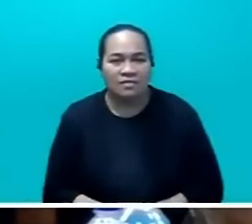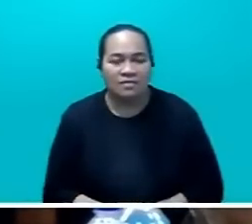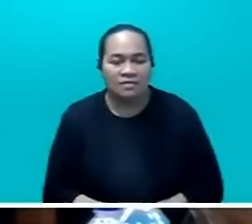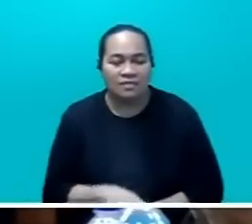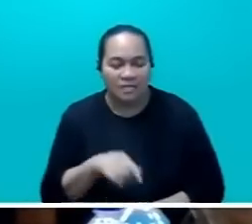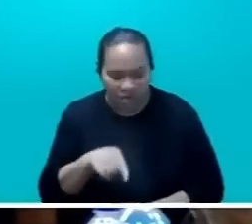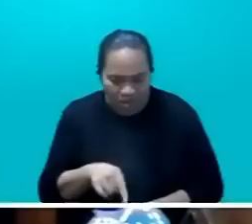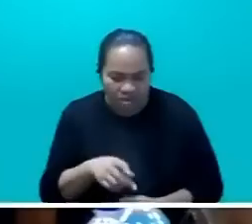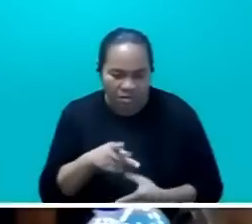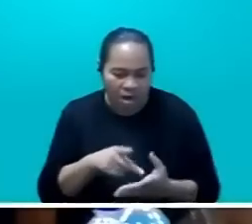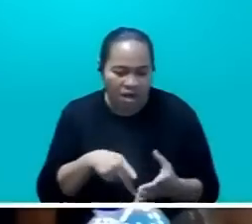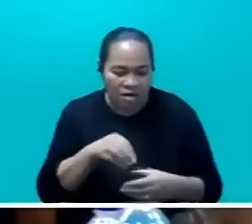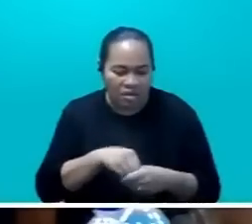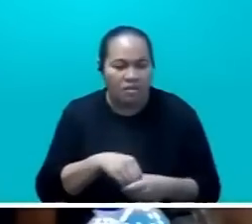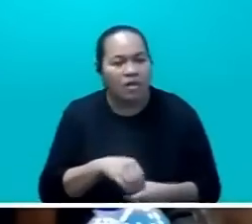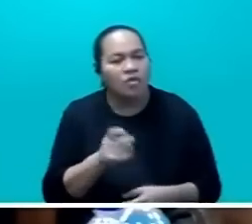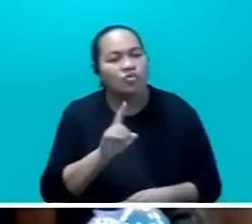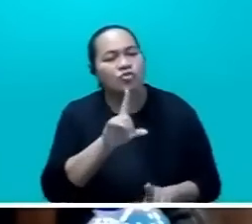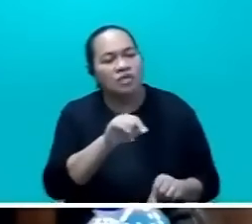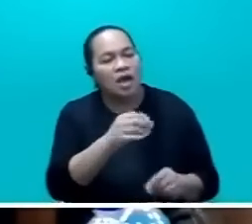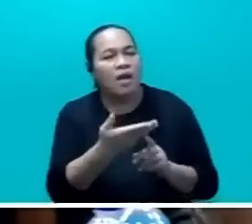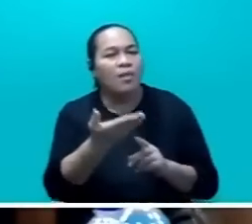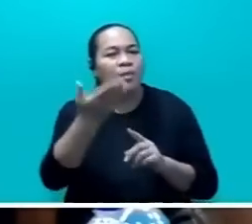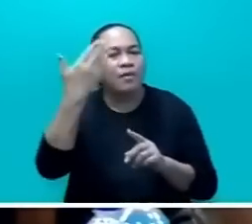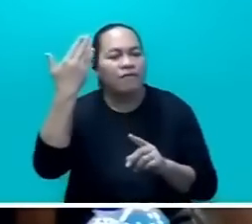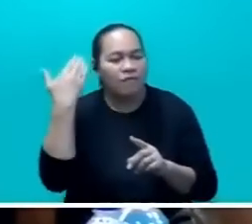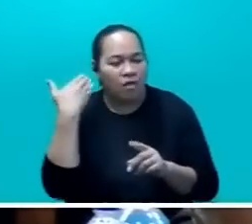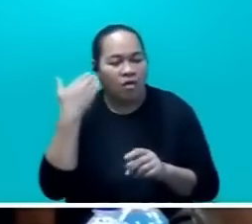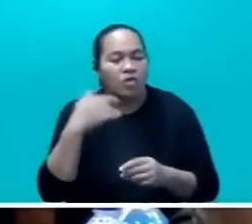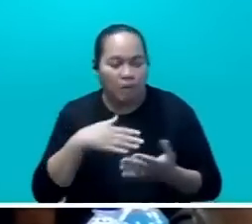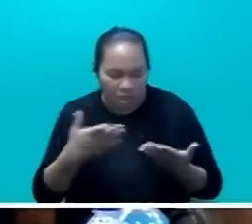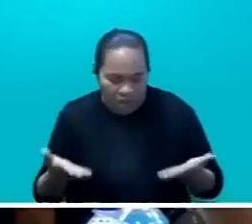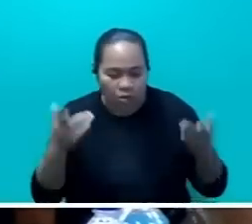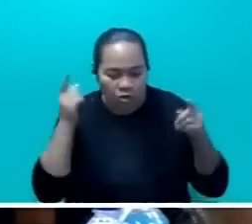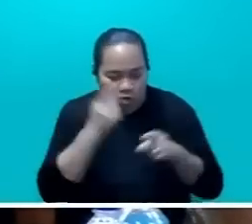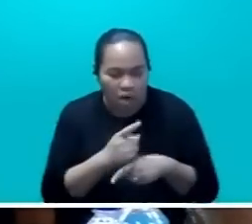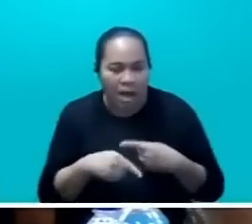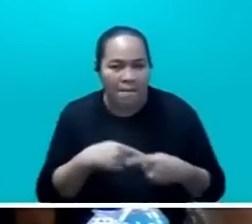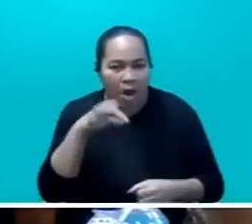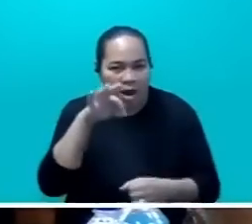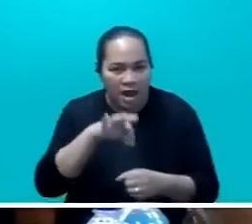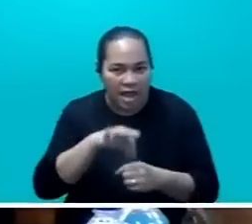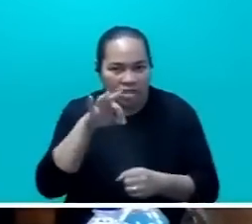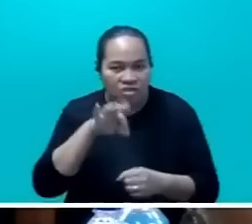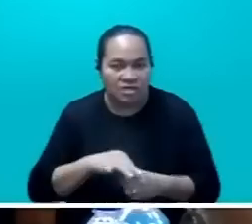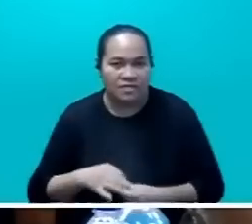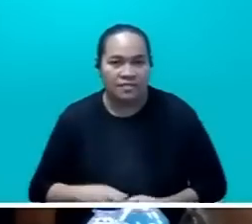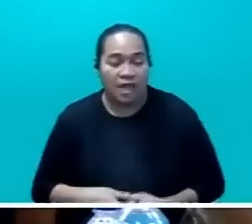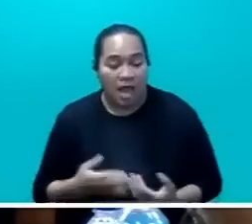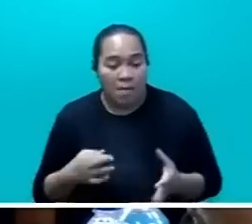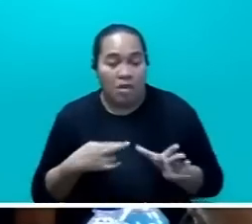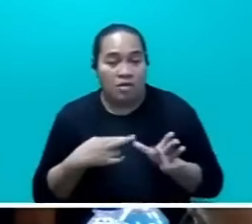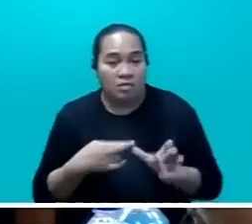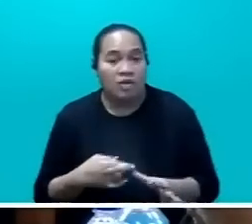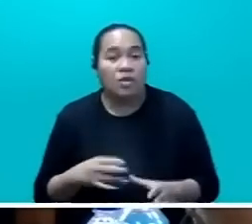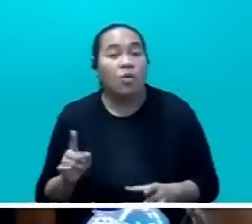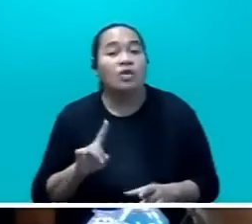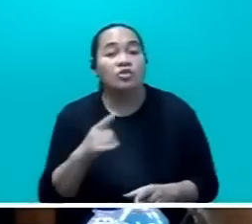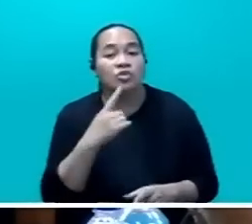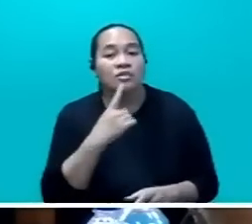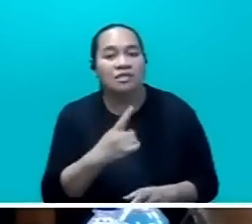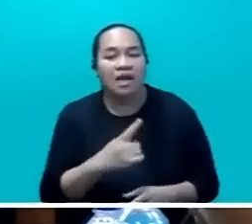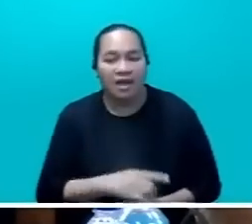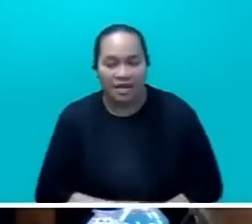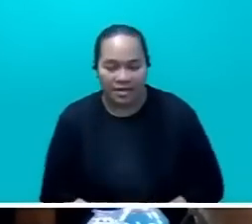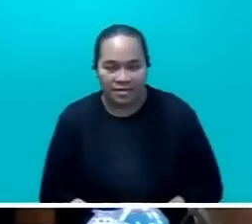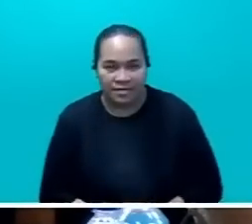as part of what they did before, and we're talking about elections. And I'm also, Mr. Speaker, responding to what they've been saying.